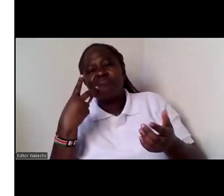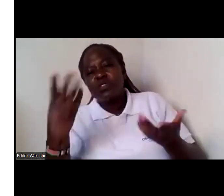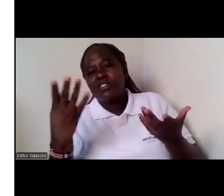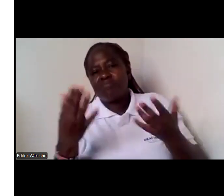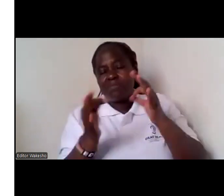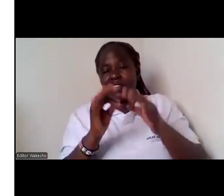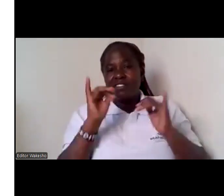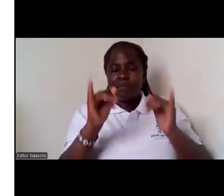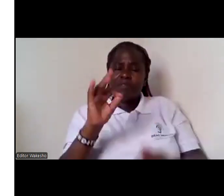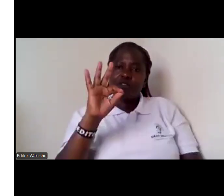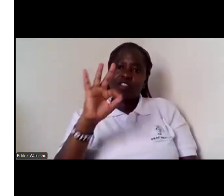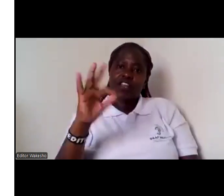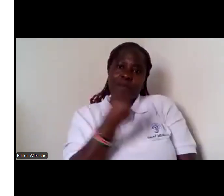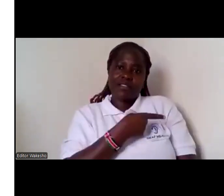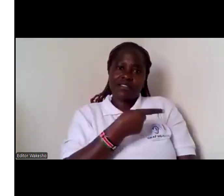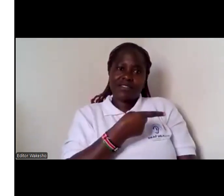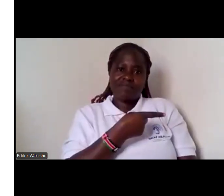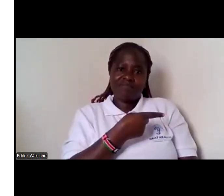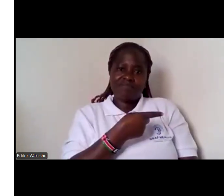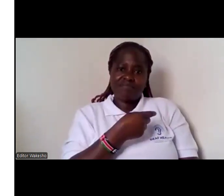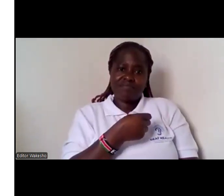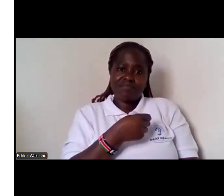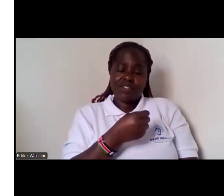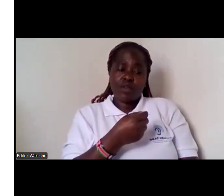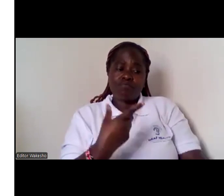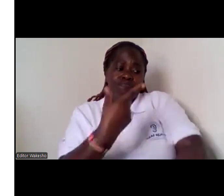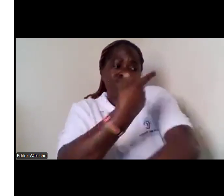3 months. It's normally given through an injection.